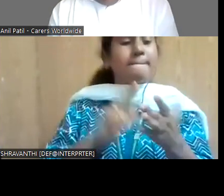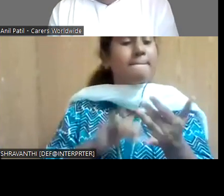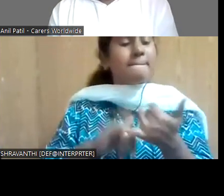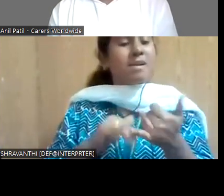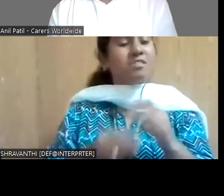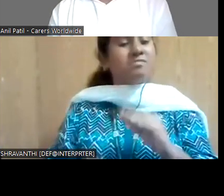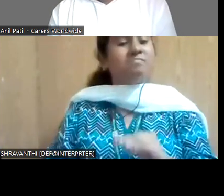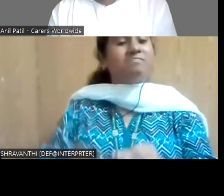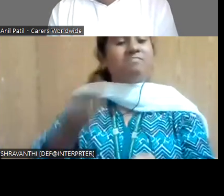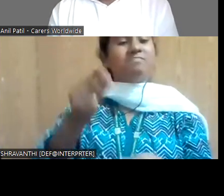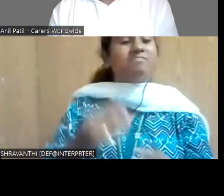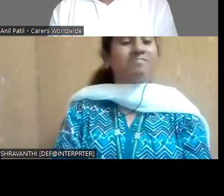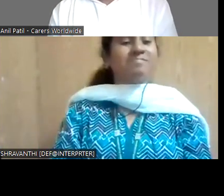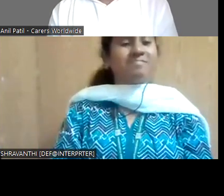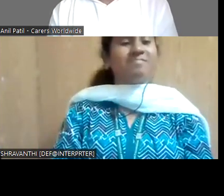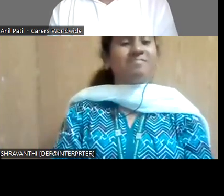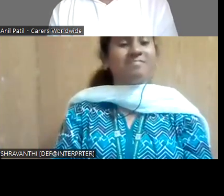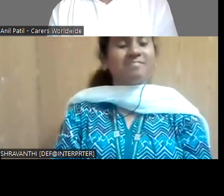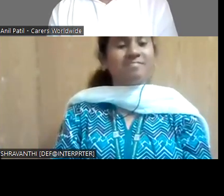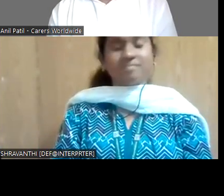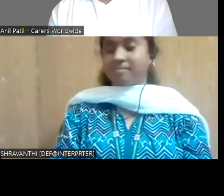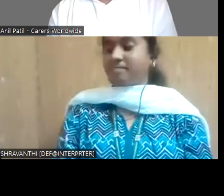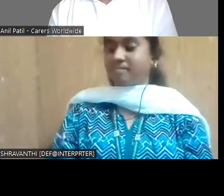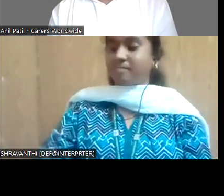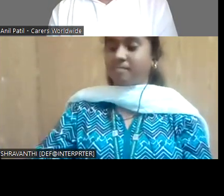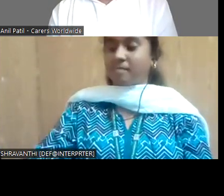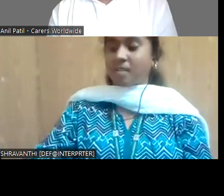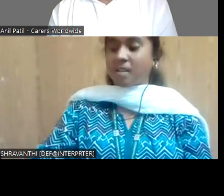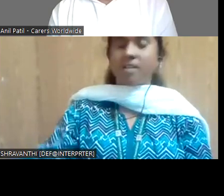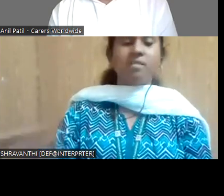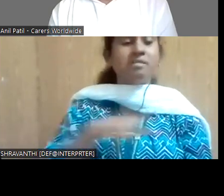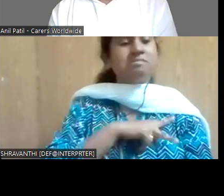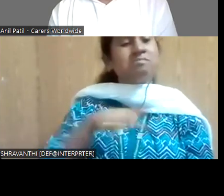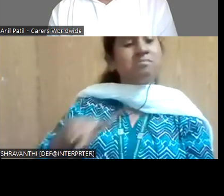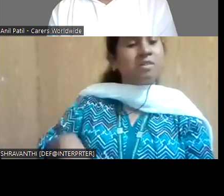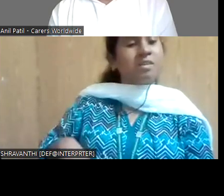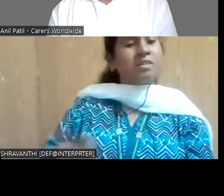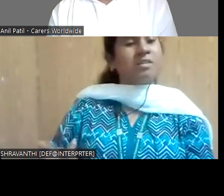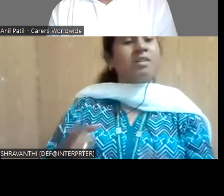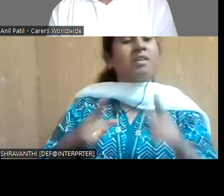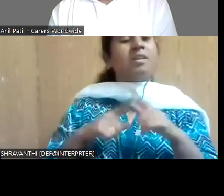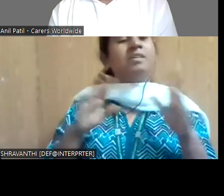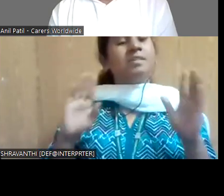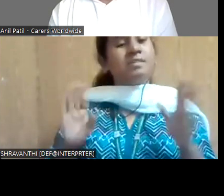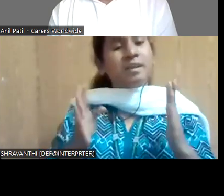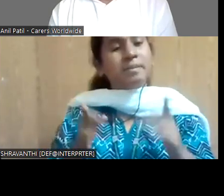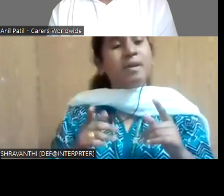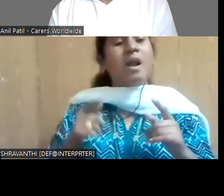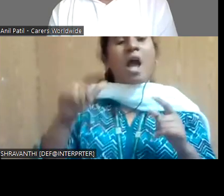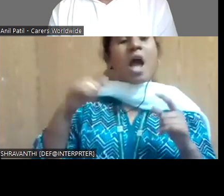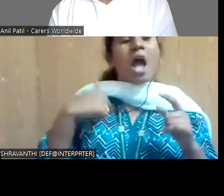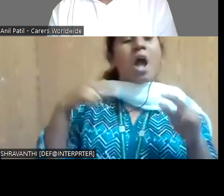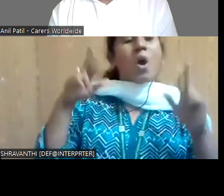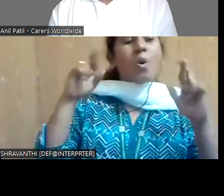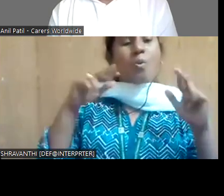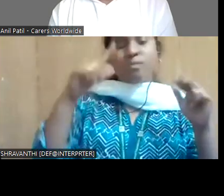start somewhere and we have to work towards it. And that has happened in Karnataka, it has happened in Tamil Nadu. I hope it can happen in